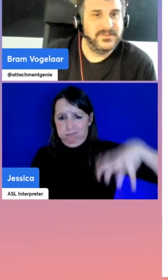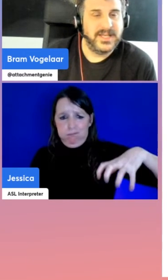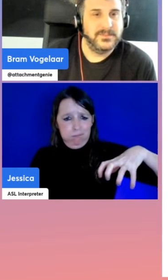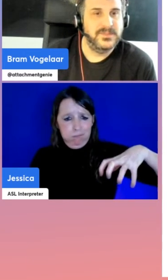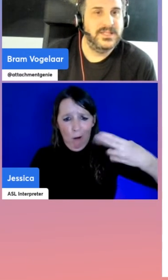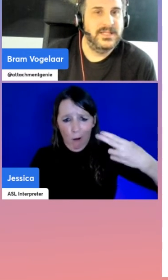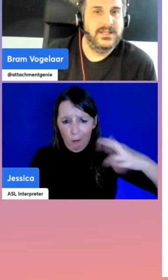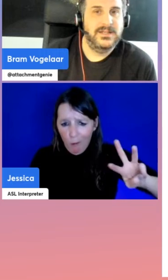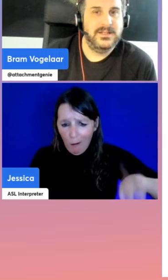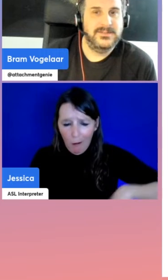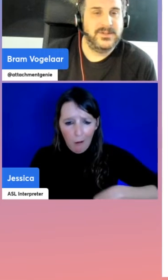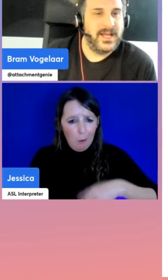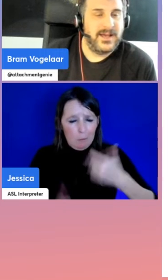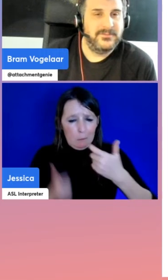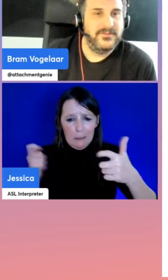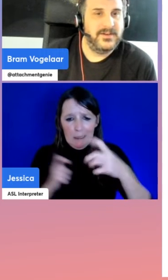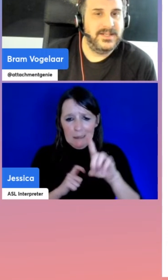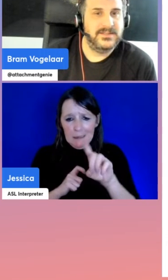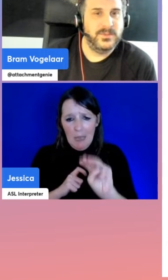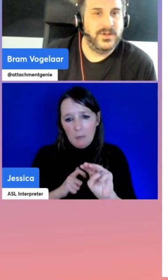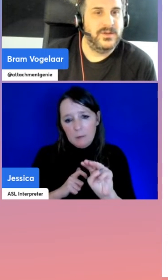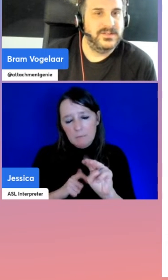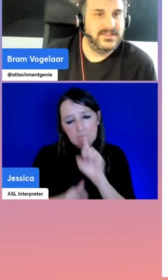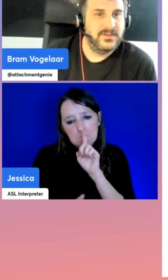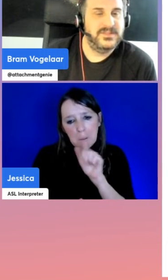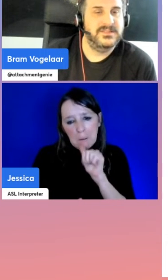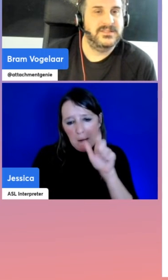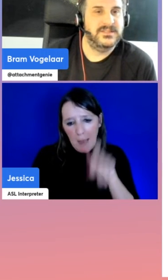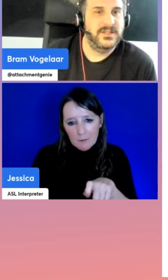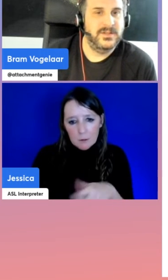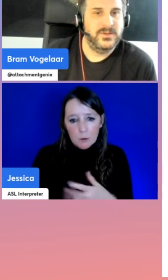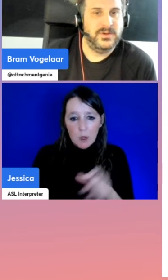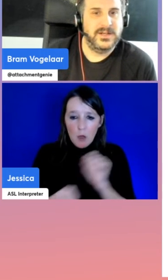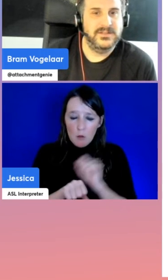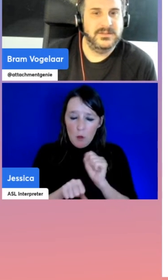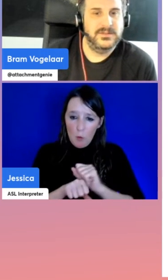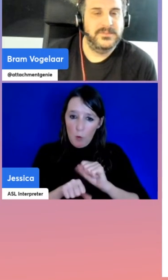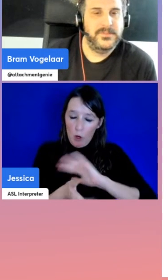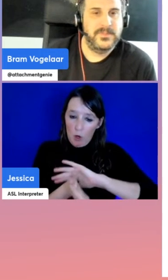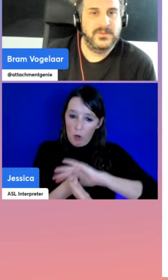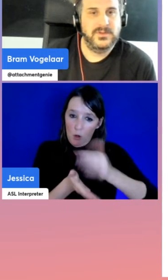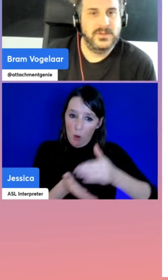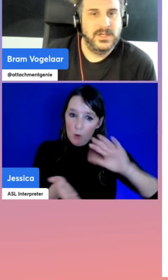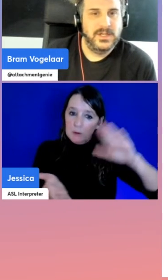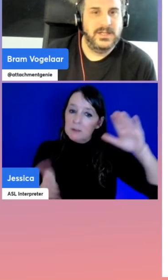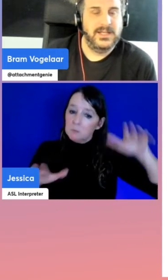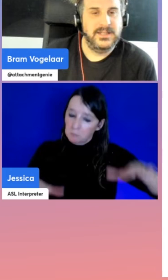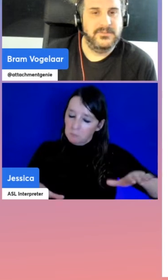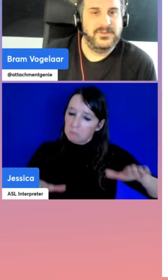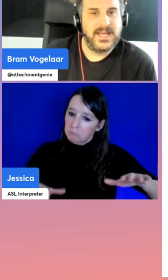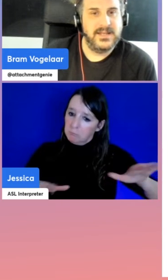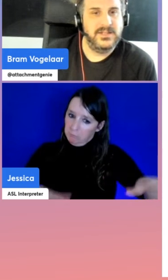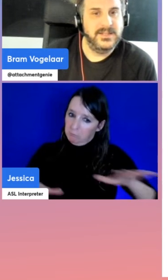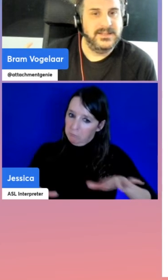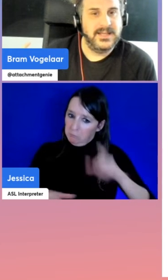hardware or massive VMs. It's going to have very little workload itself. It's just an organizer. So, and then for that, you need to have